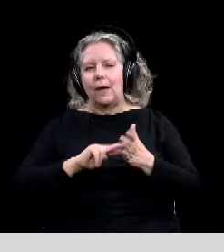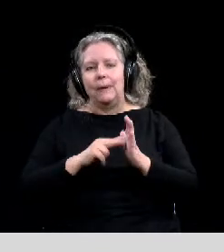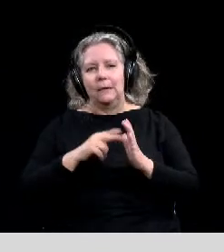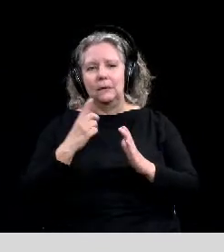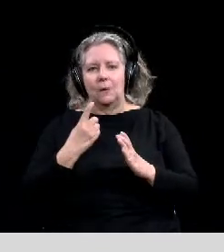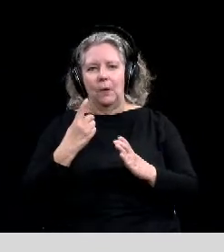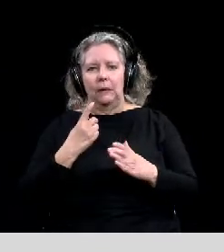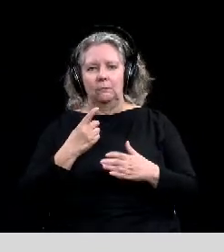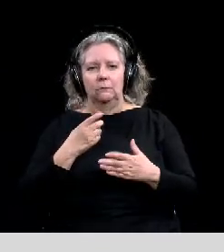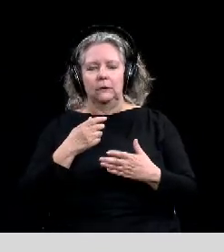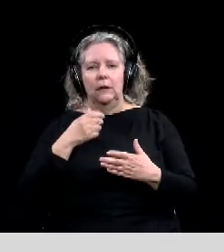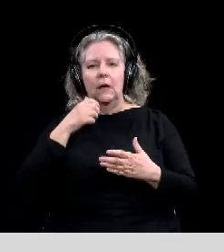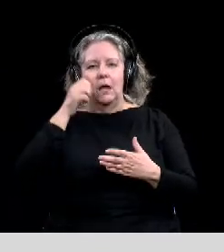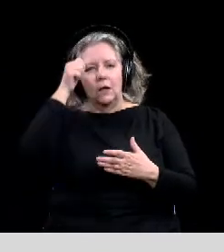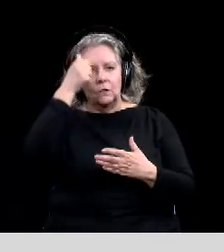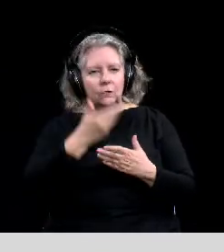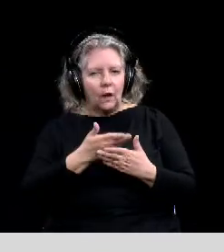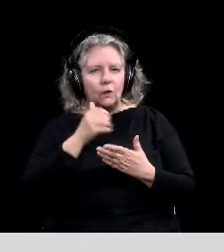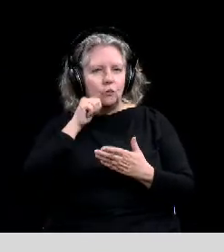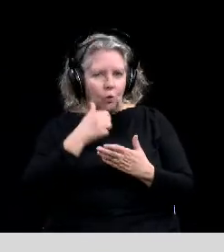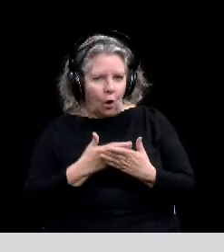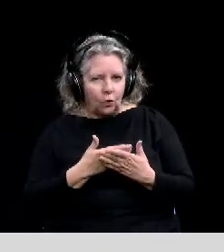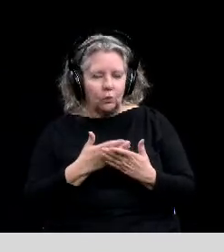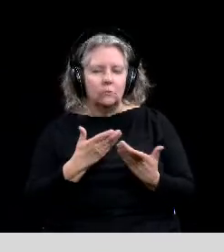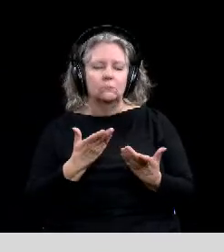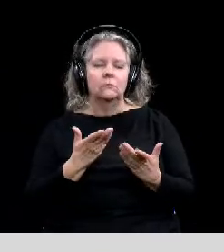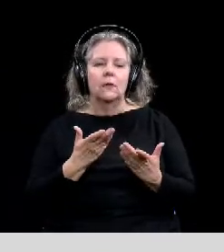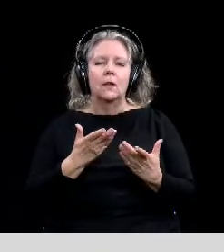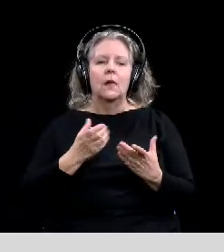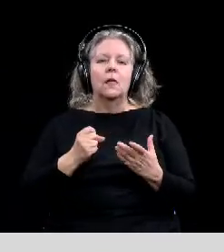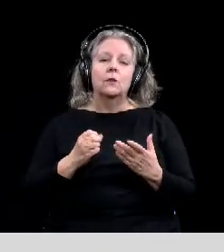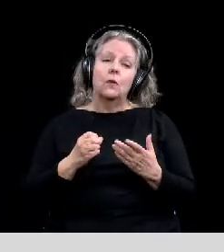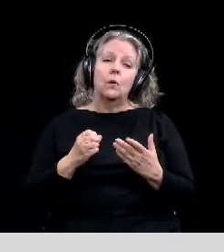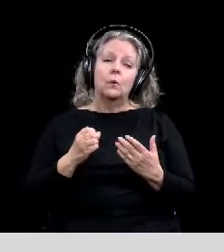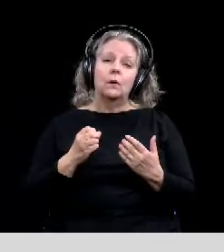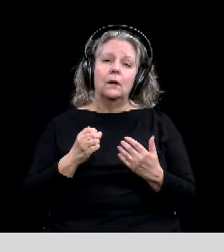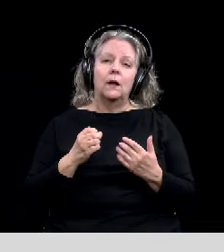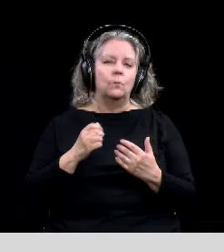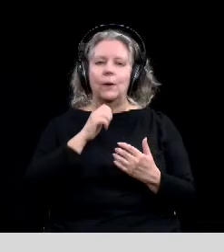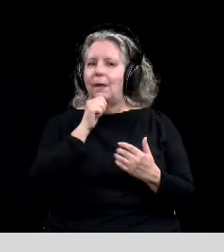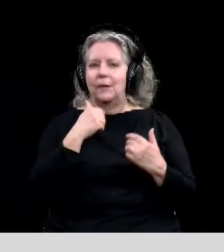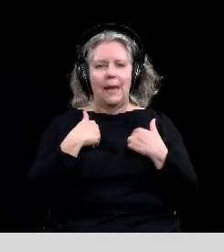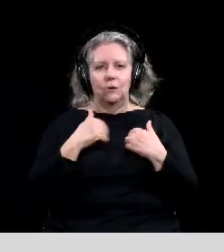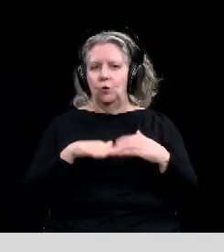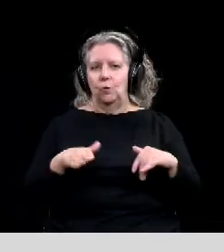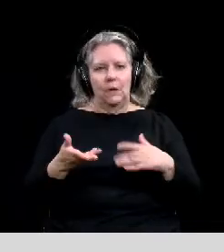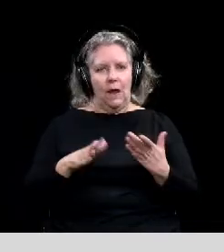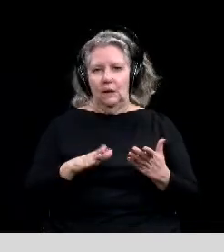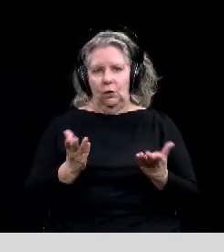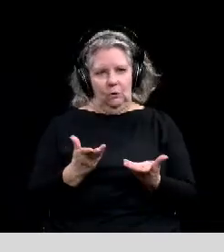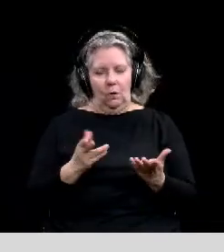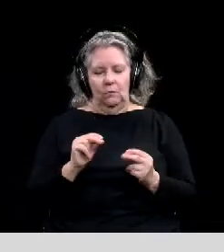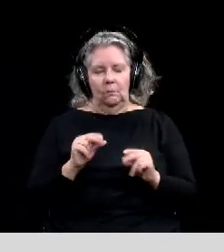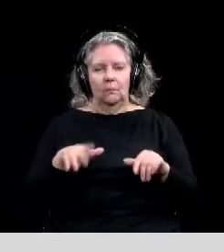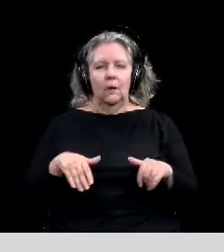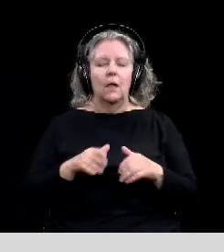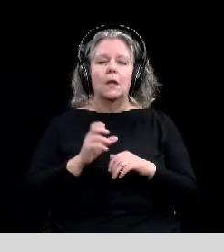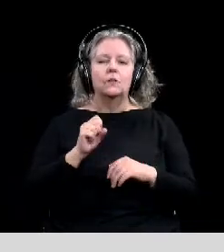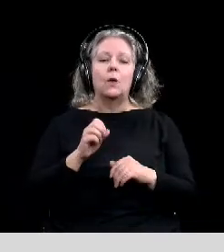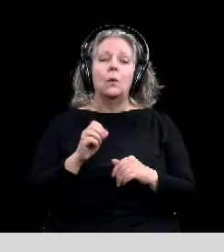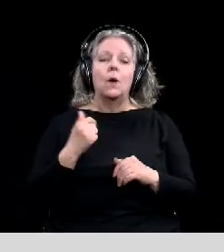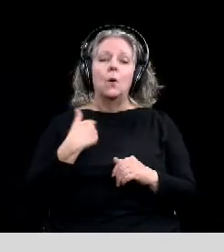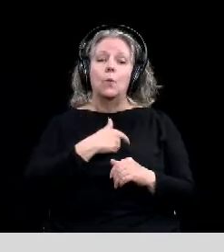what you see here in January is that there were a total of 76 deaths. So our second highest